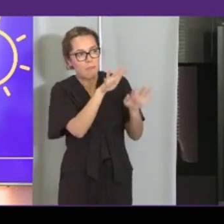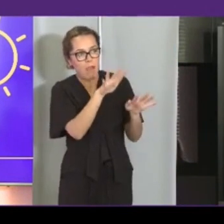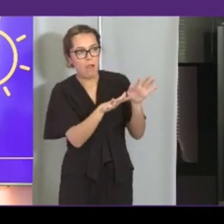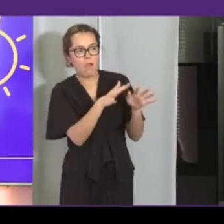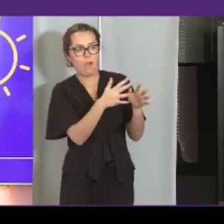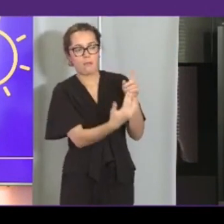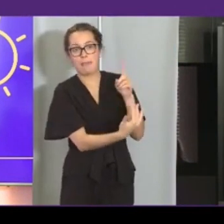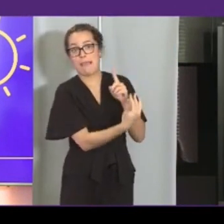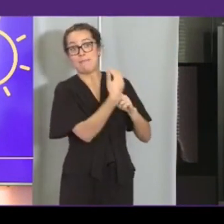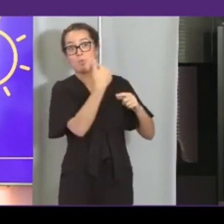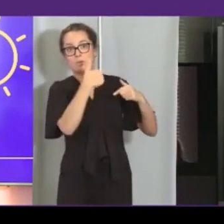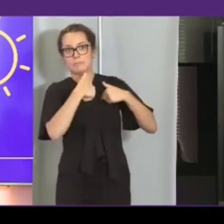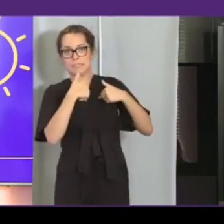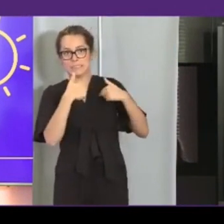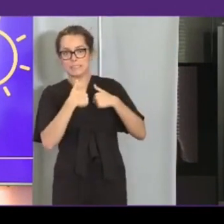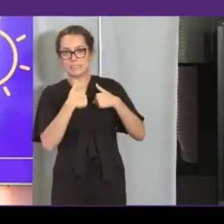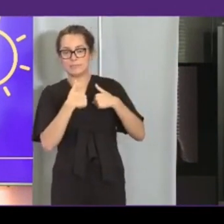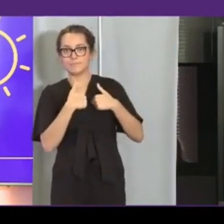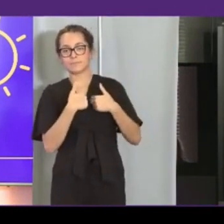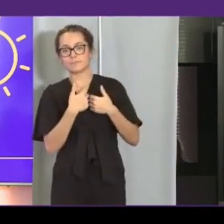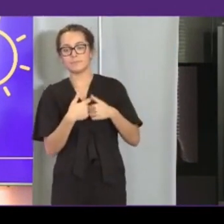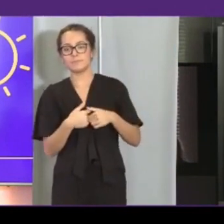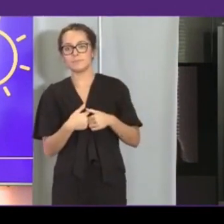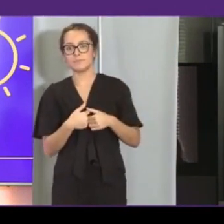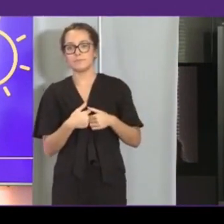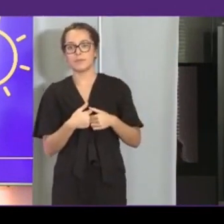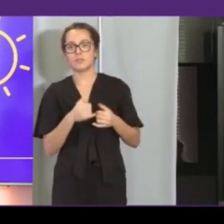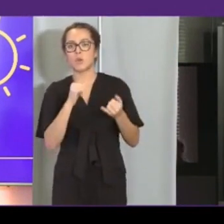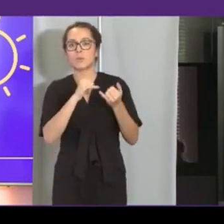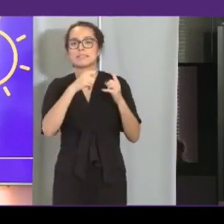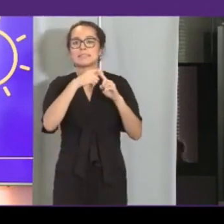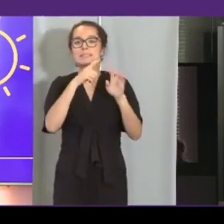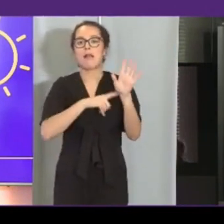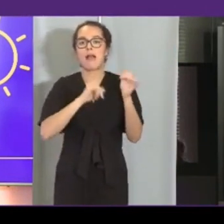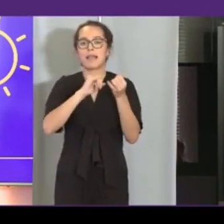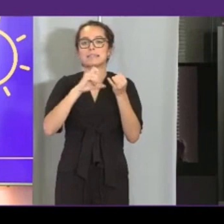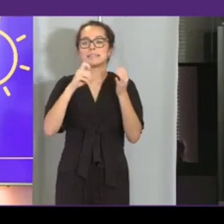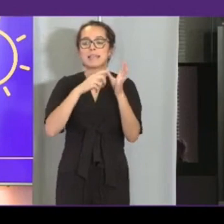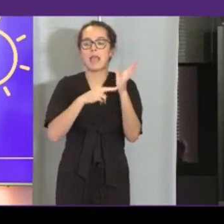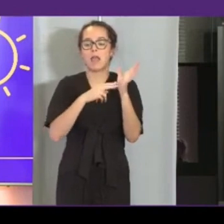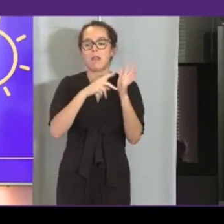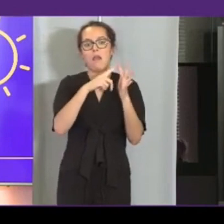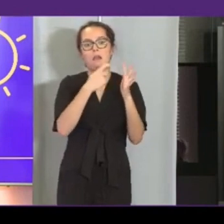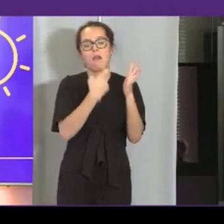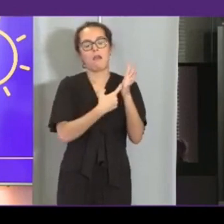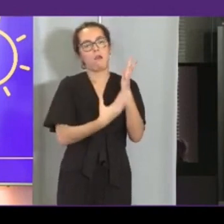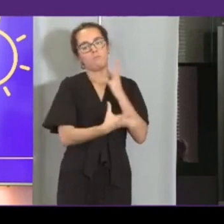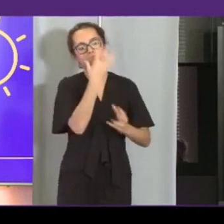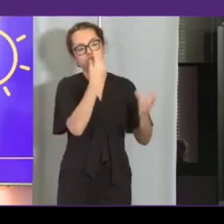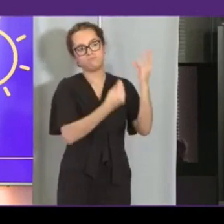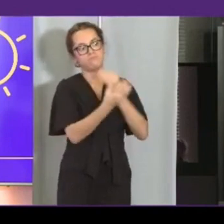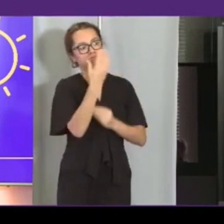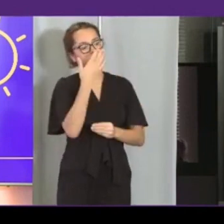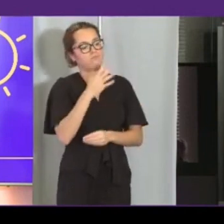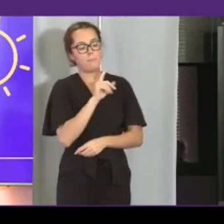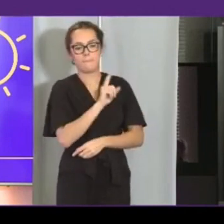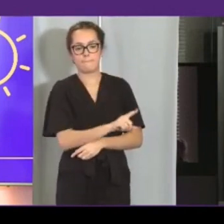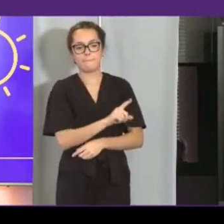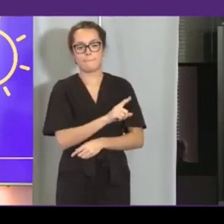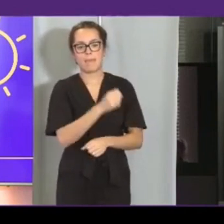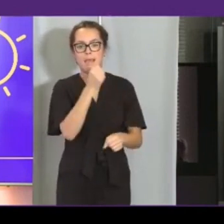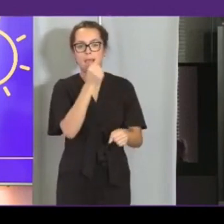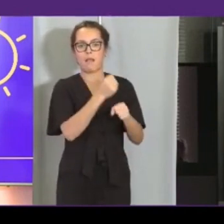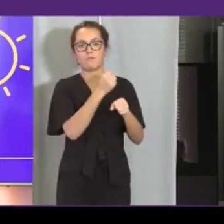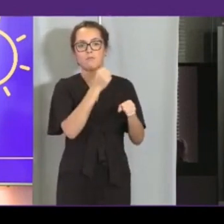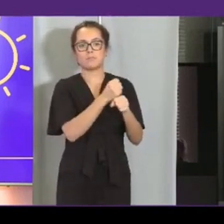programs. I know Heather had a really great program at Skyscanner that I learned a lot from, and again at Government Digital